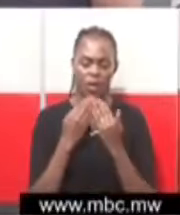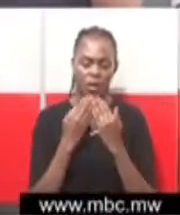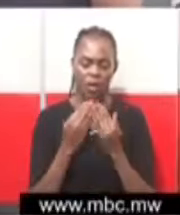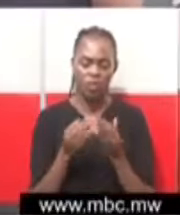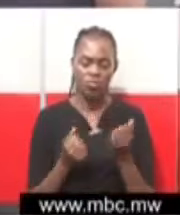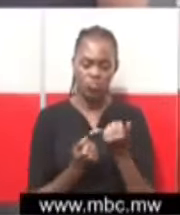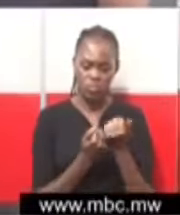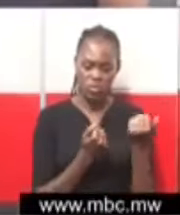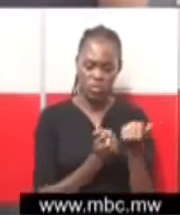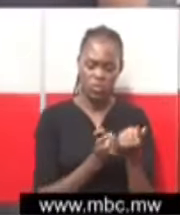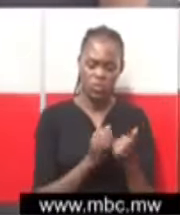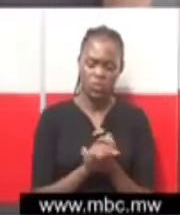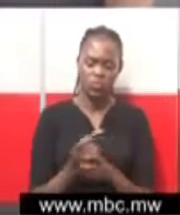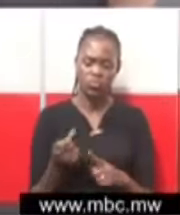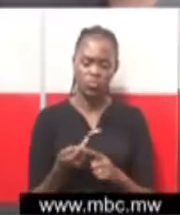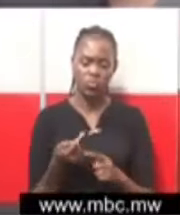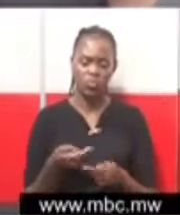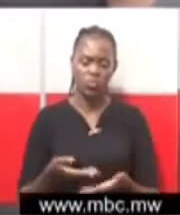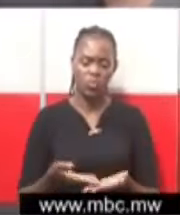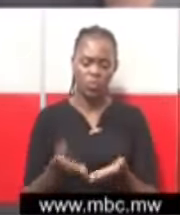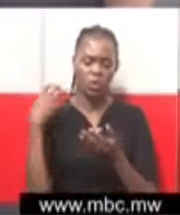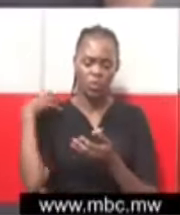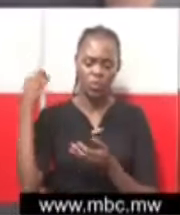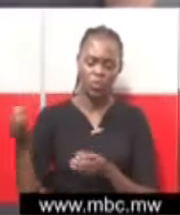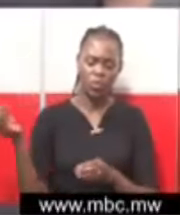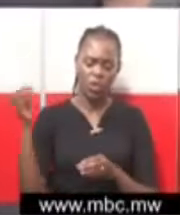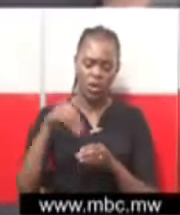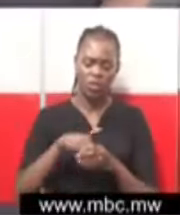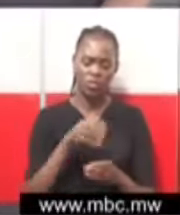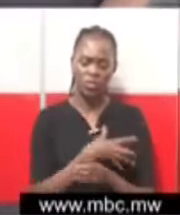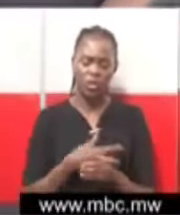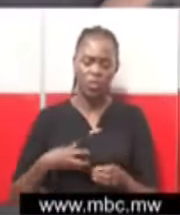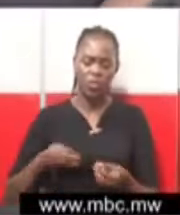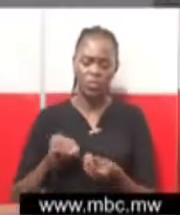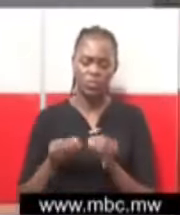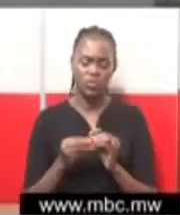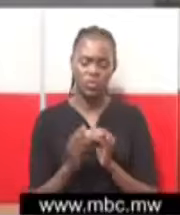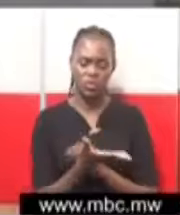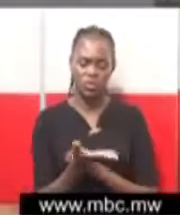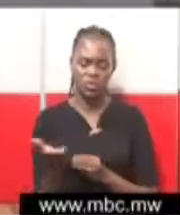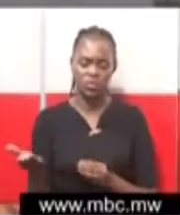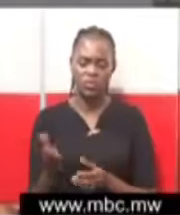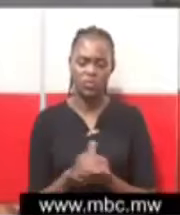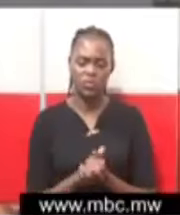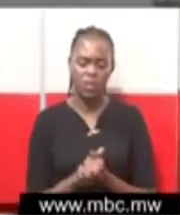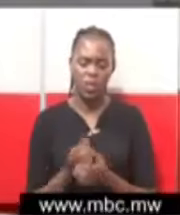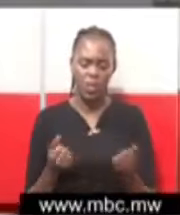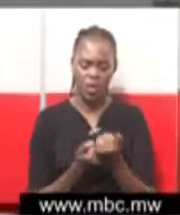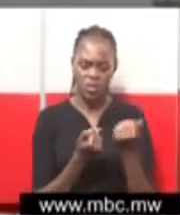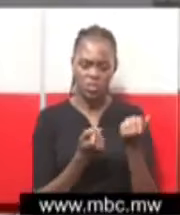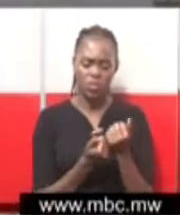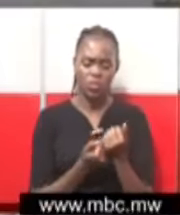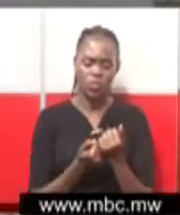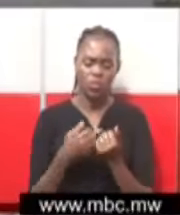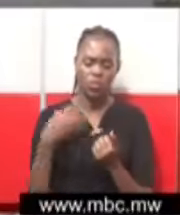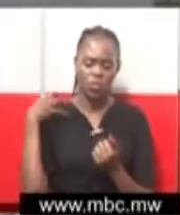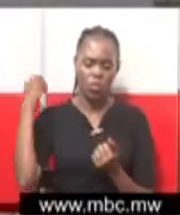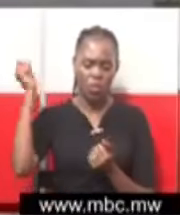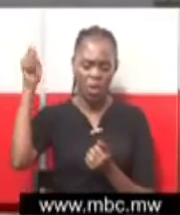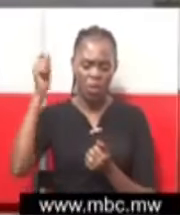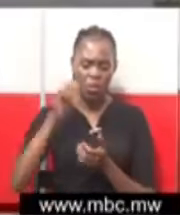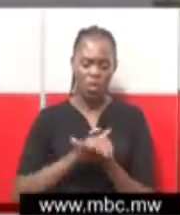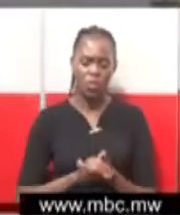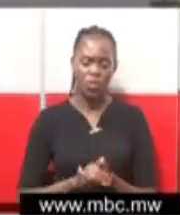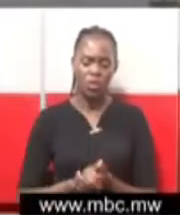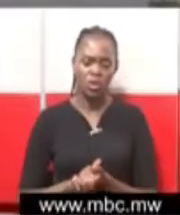continued support to government to ensure women fully participate in all electoral processes. We are going to support Malawi in its commitment to achieve